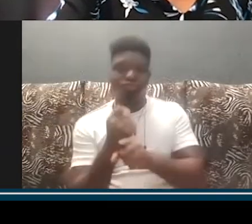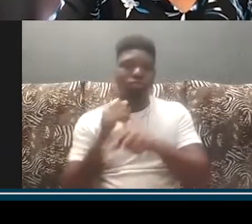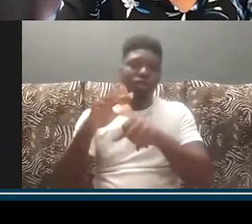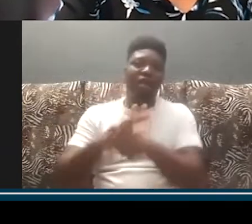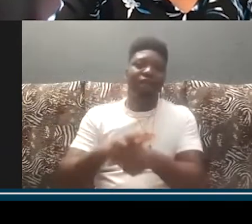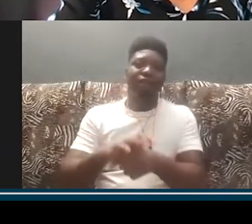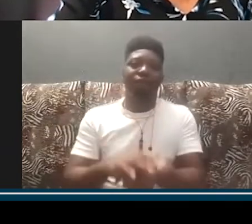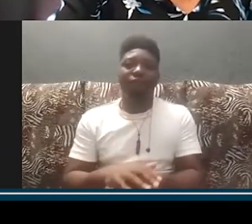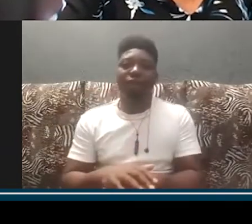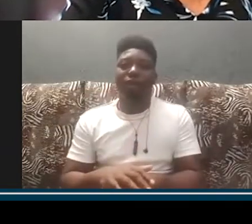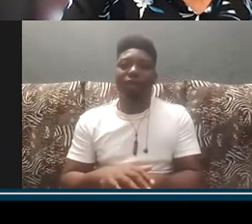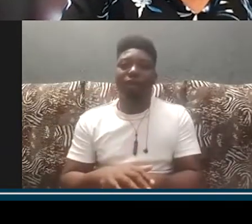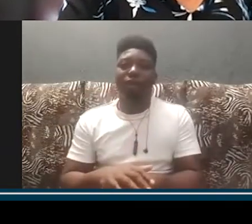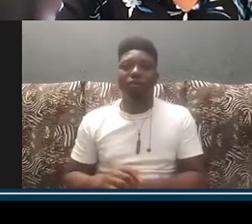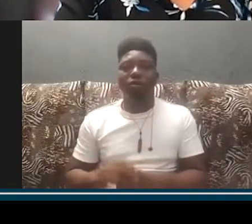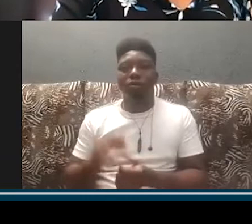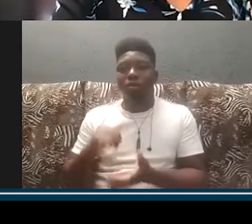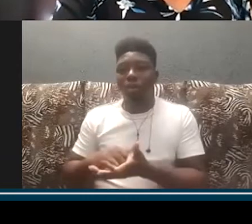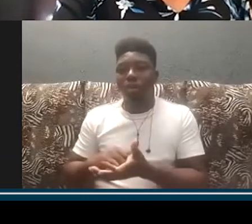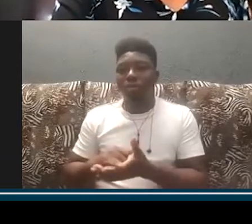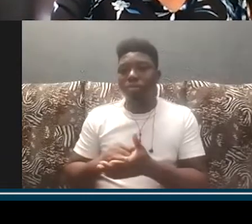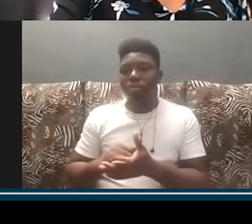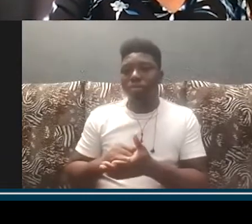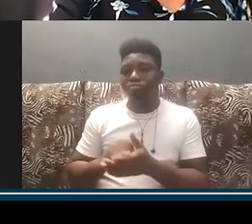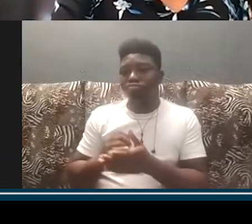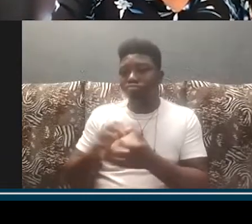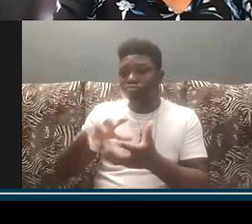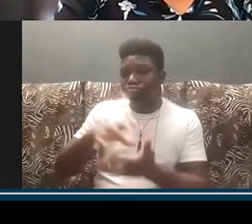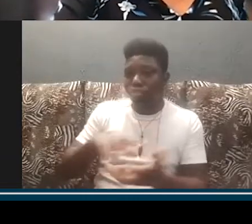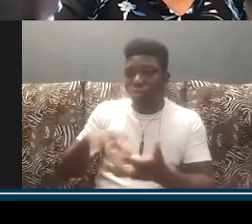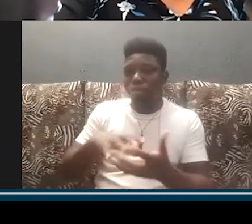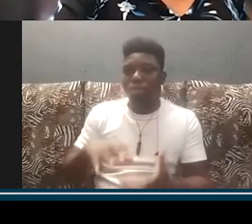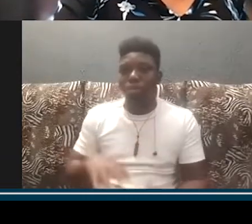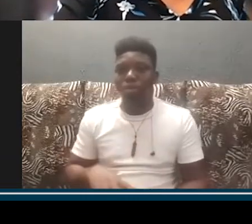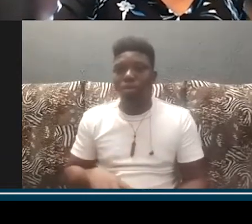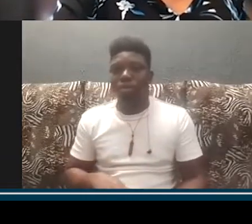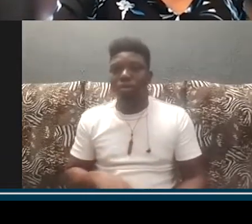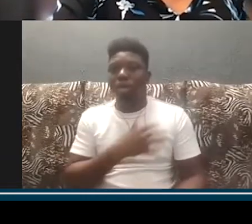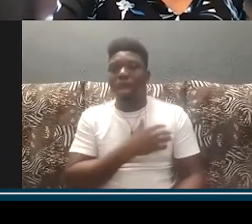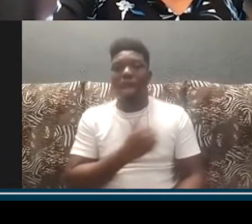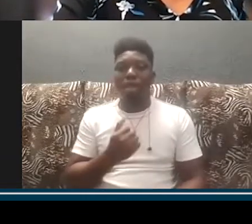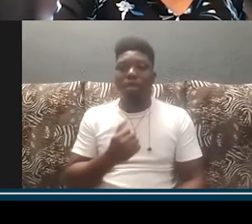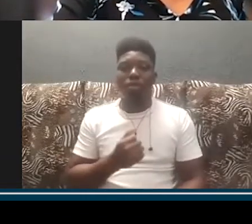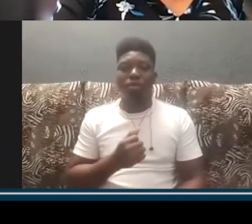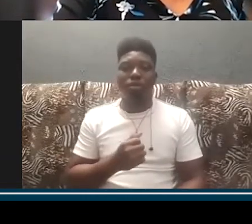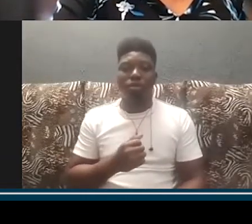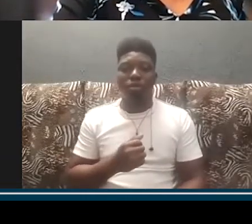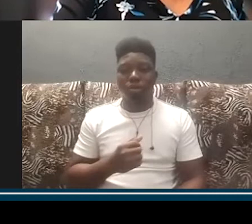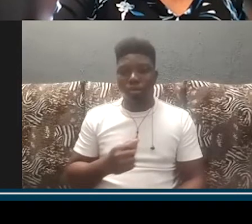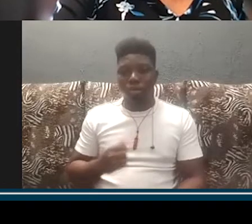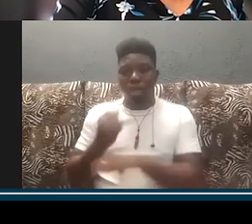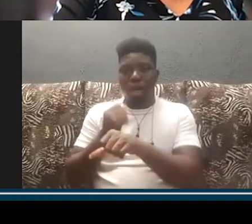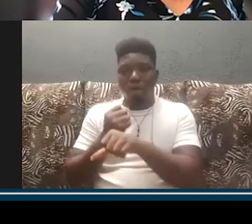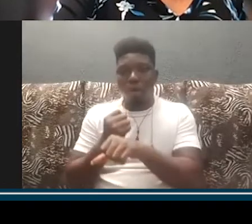mixed popcorn box of isms into account in the DEI work. And as you're saying,